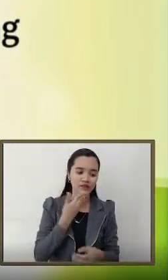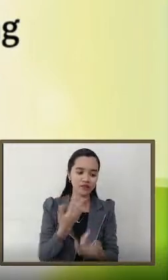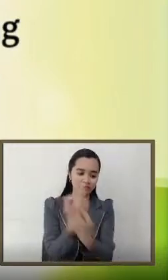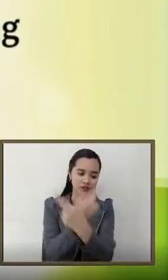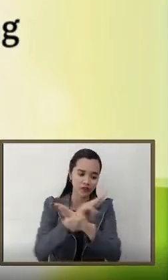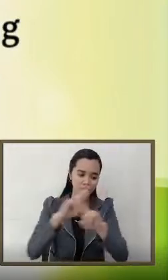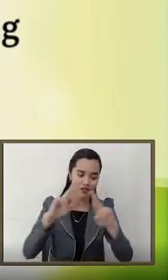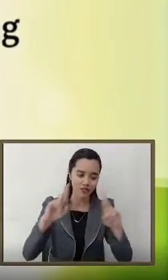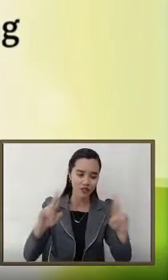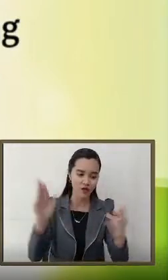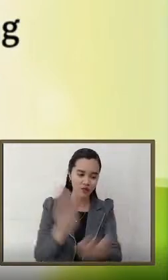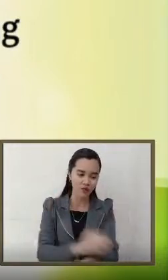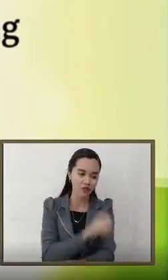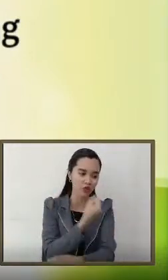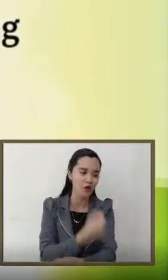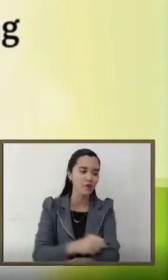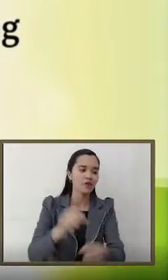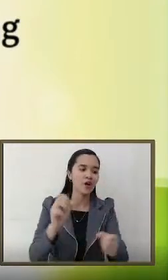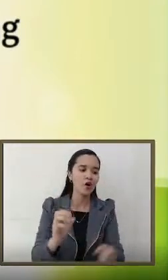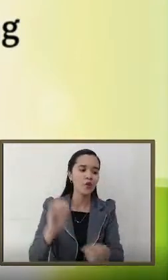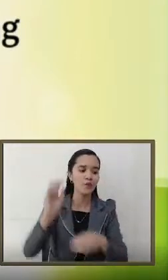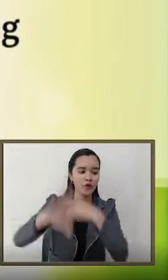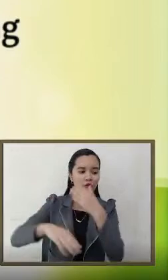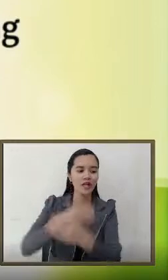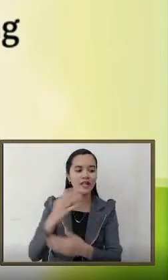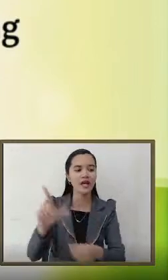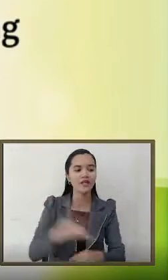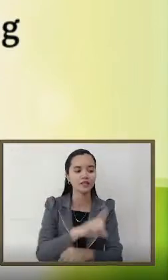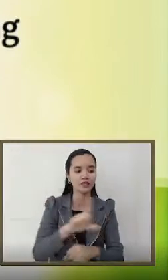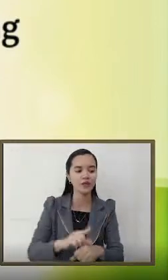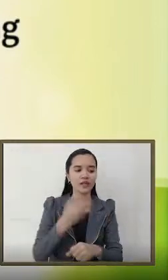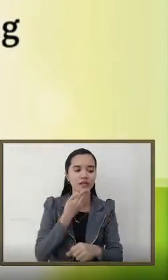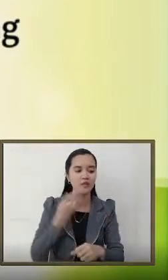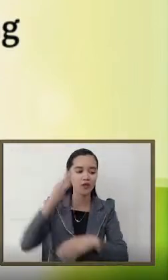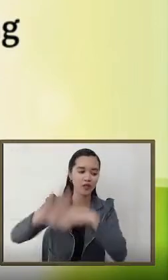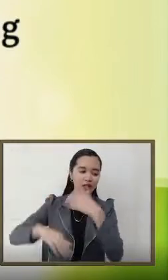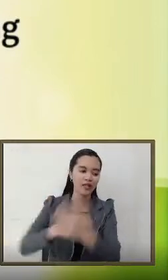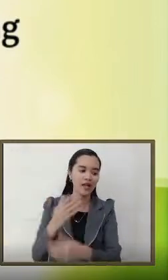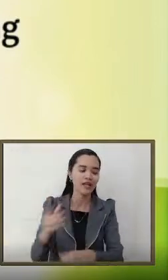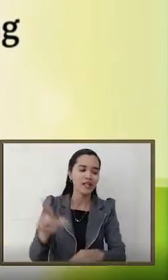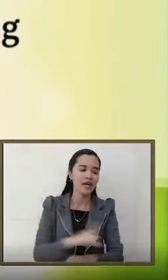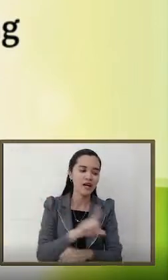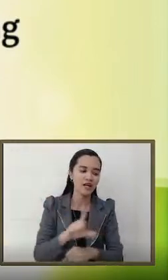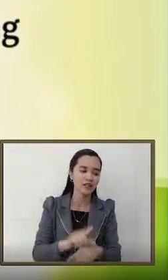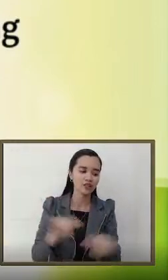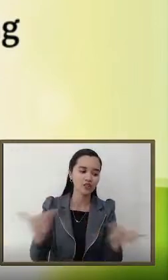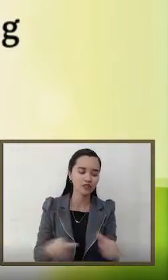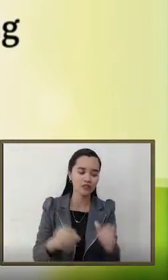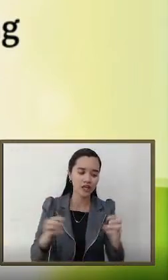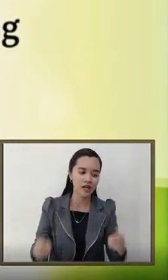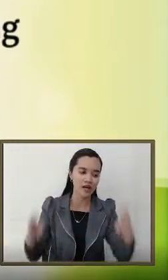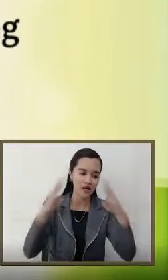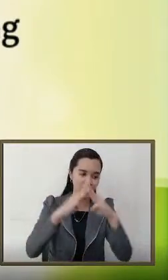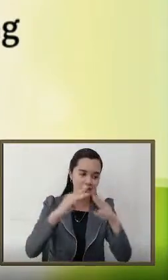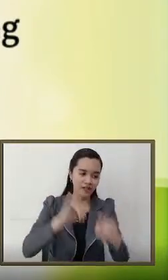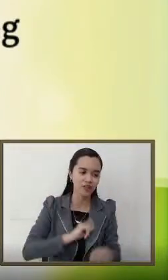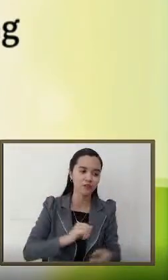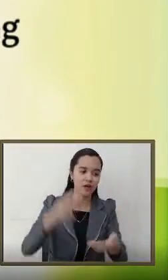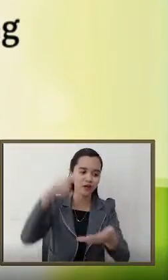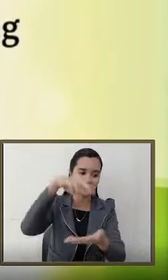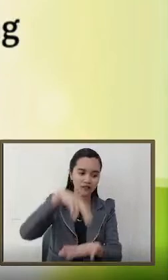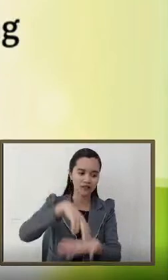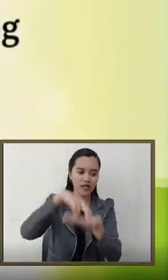the sweet redemption song. Oh, Beulah Land, sweet Beulah Land, as on the